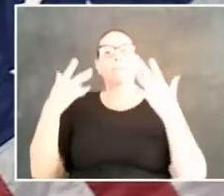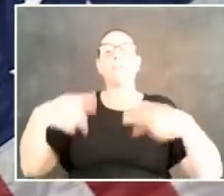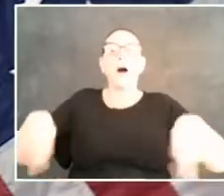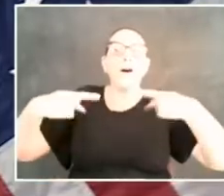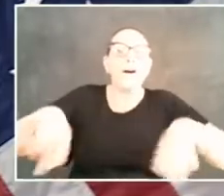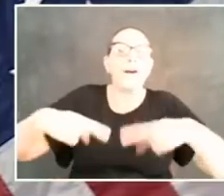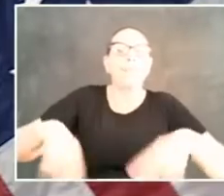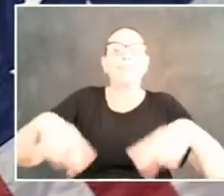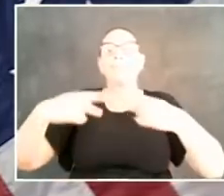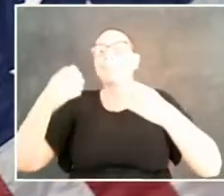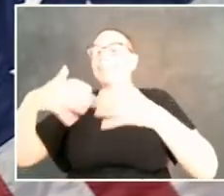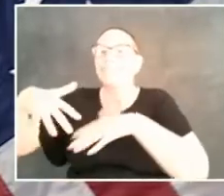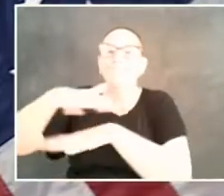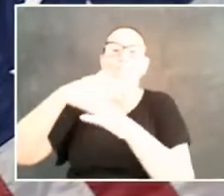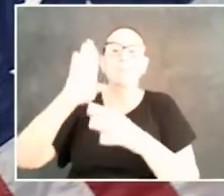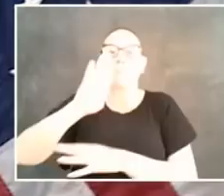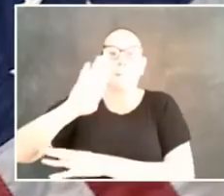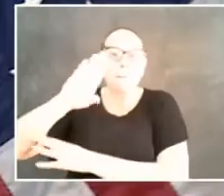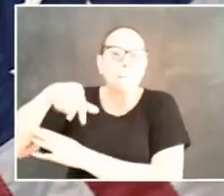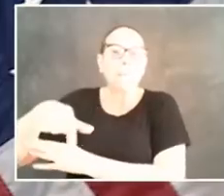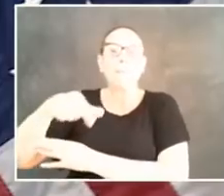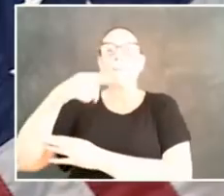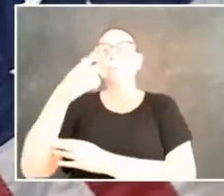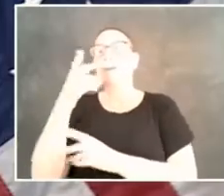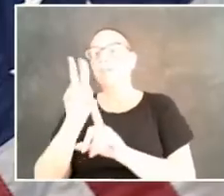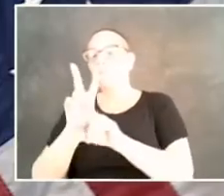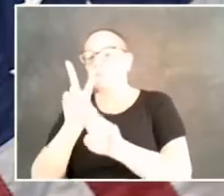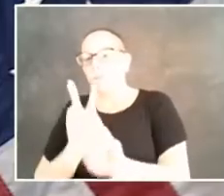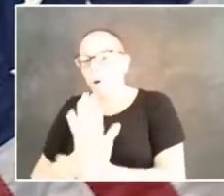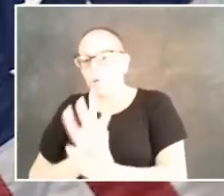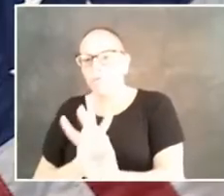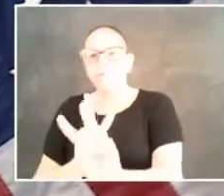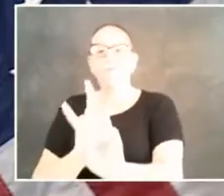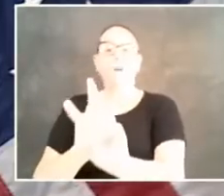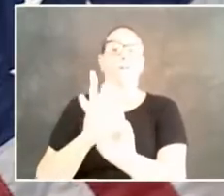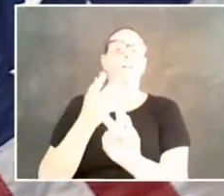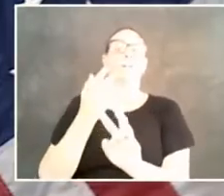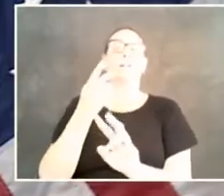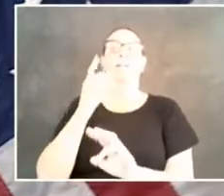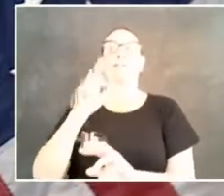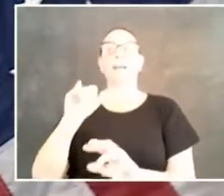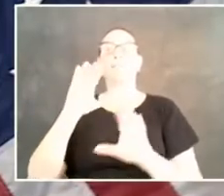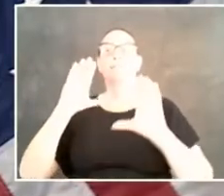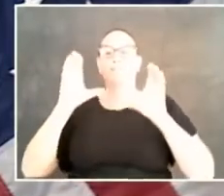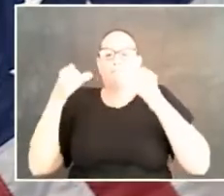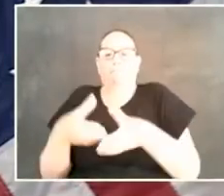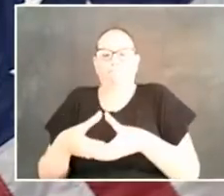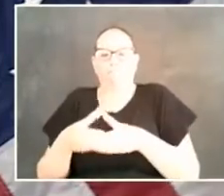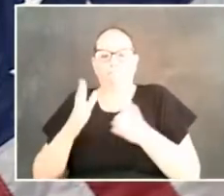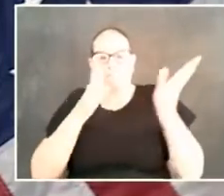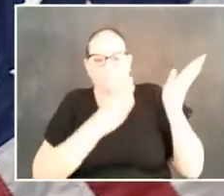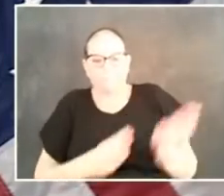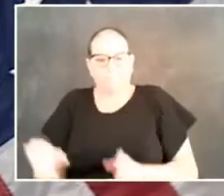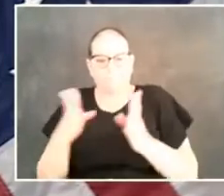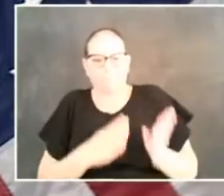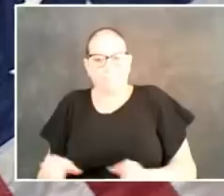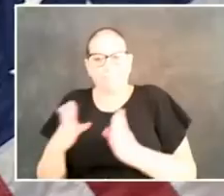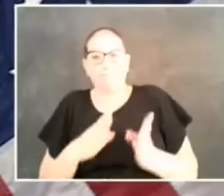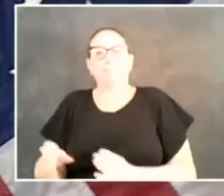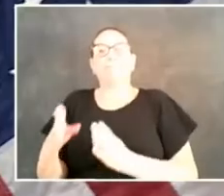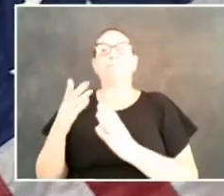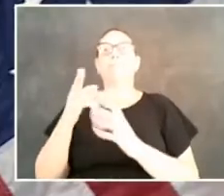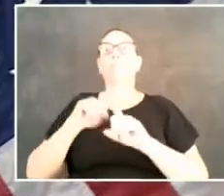some cases, dozens of people, hundreds of people, even thousands of people. That's job one, is to absolutely not allow